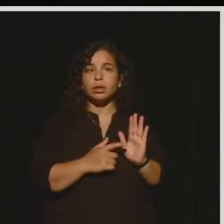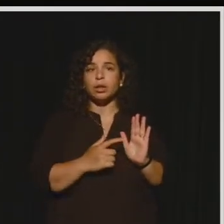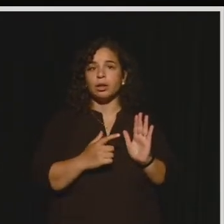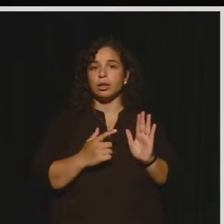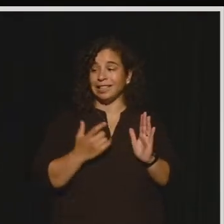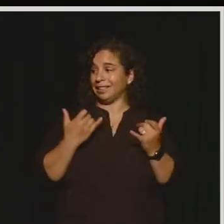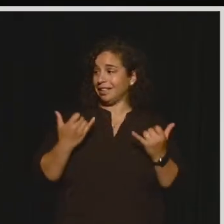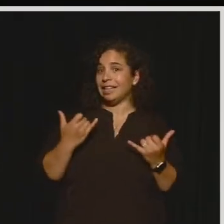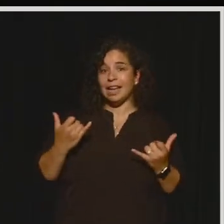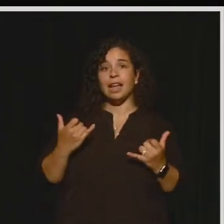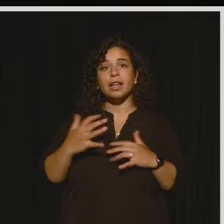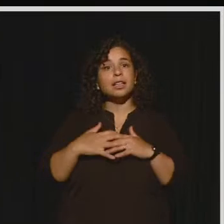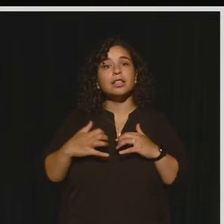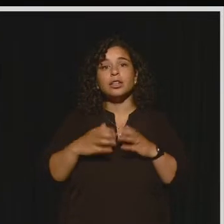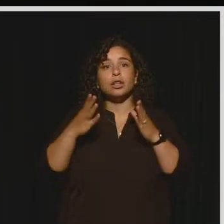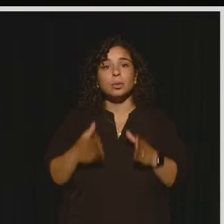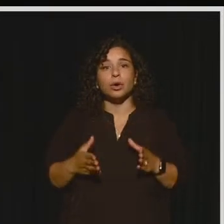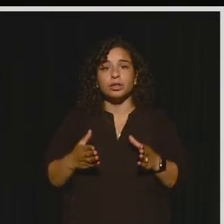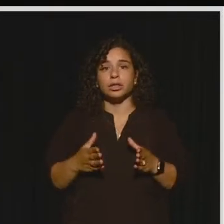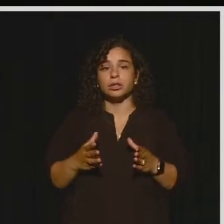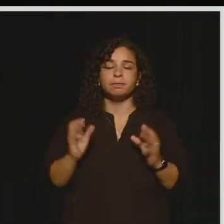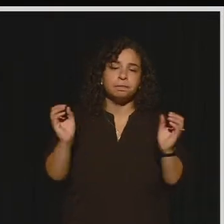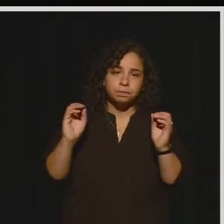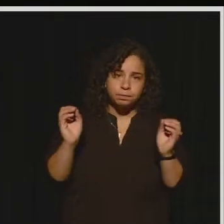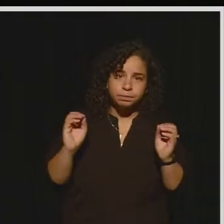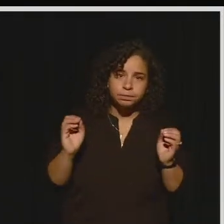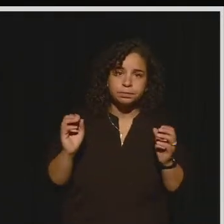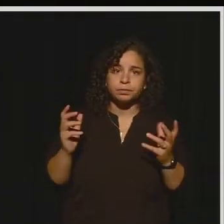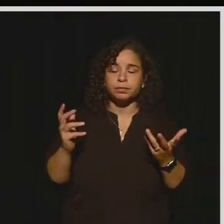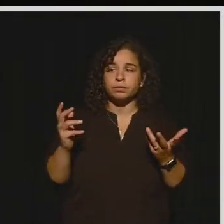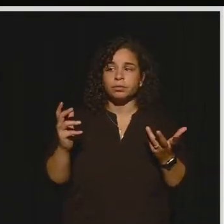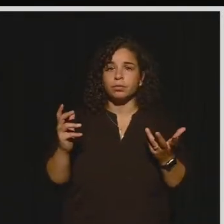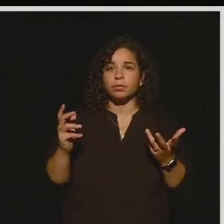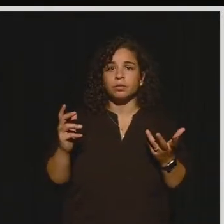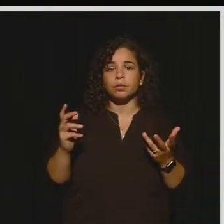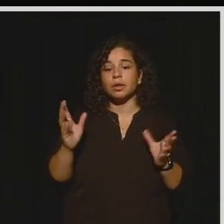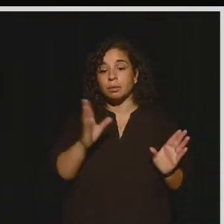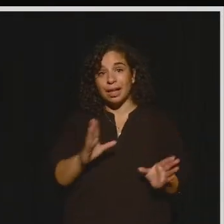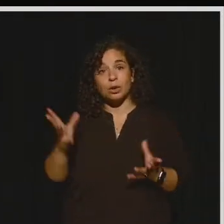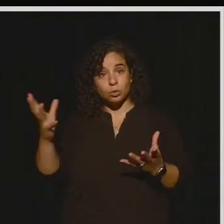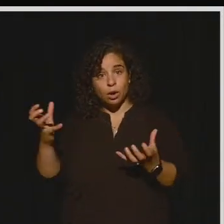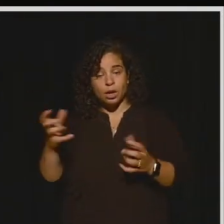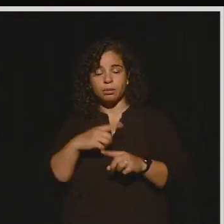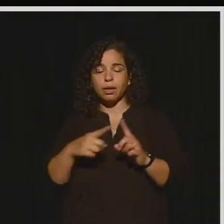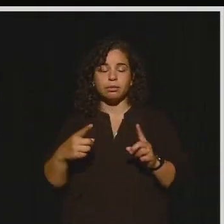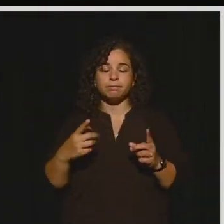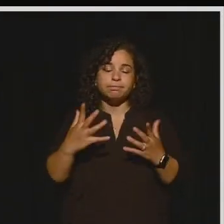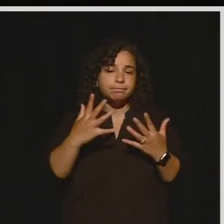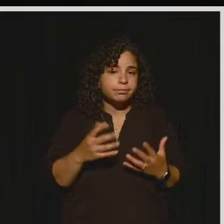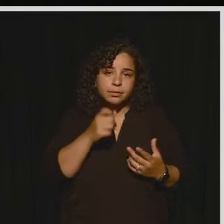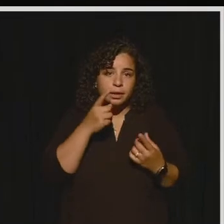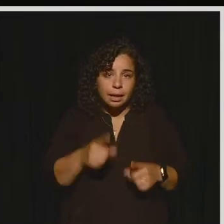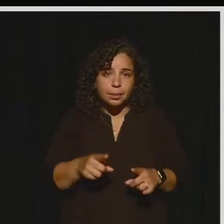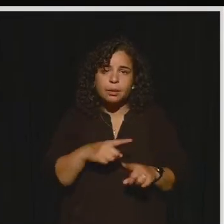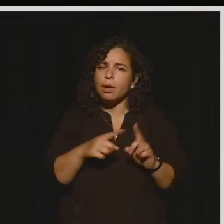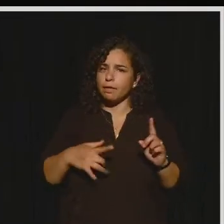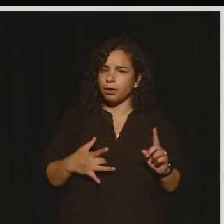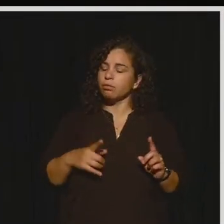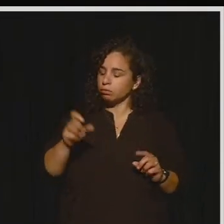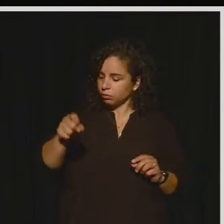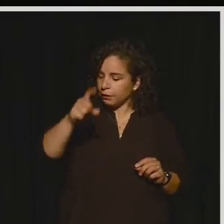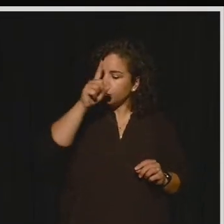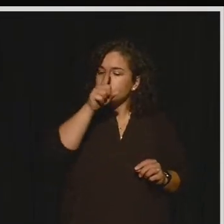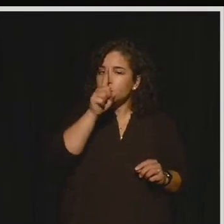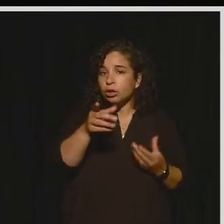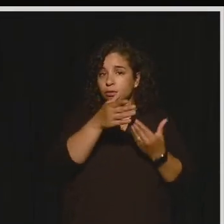voice represented on this panel, but unfortunately that didn't end up happening today. But I'm confident that future conversations we will be